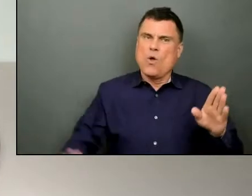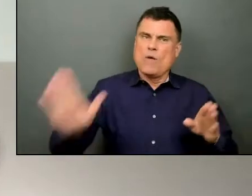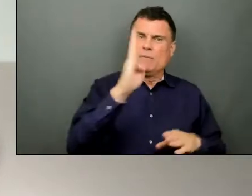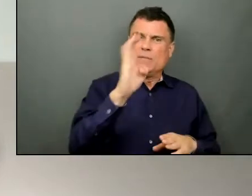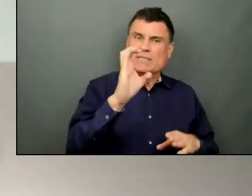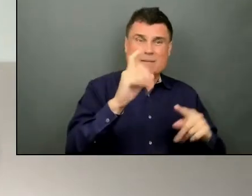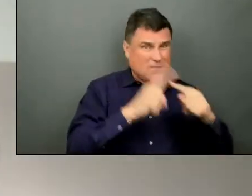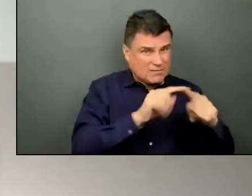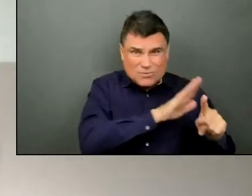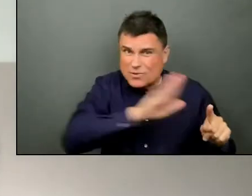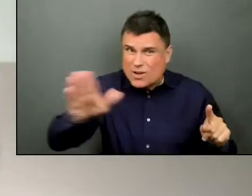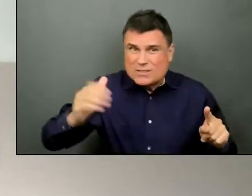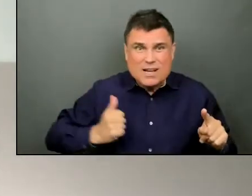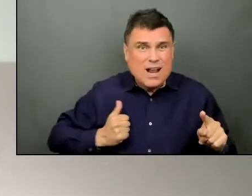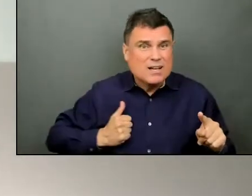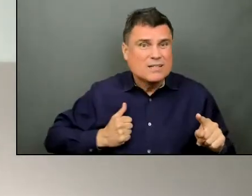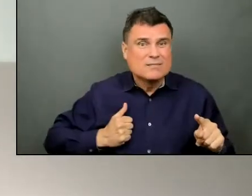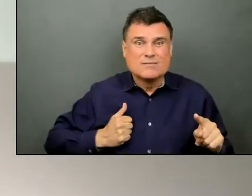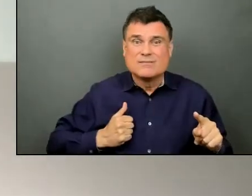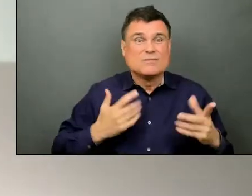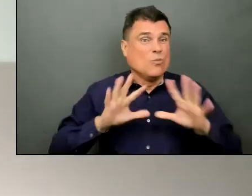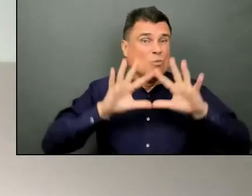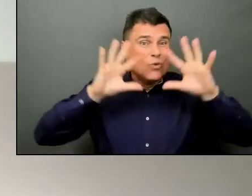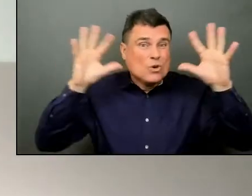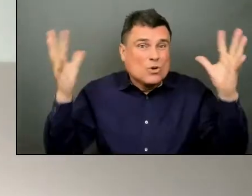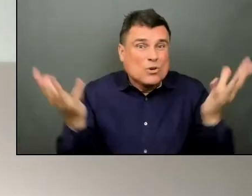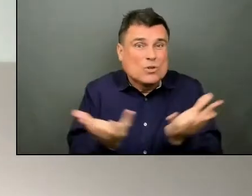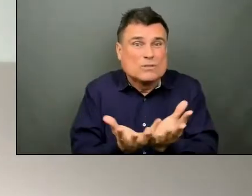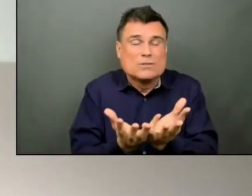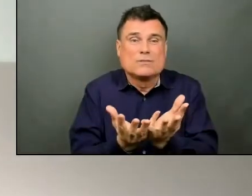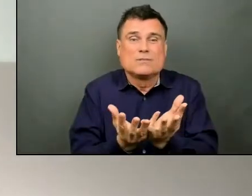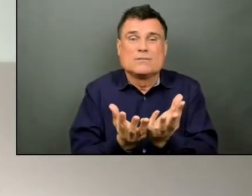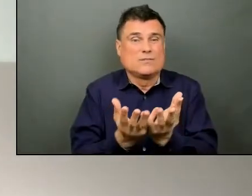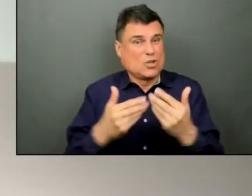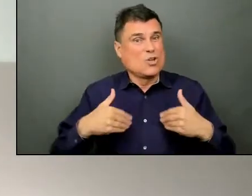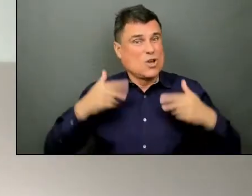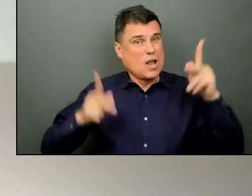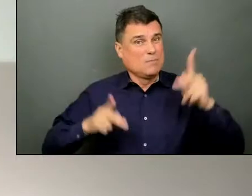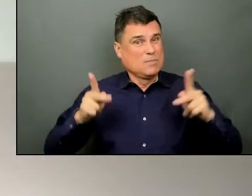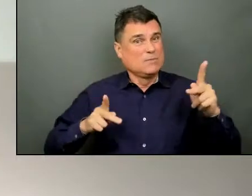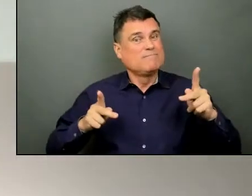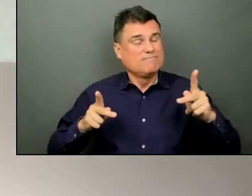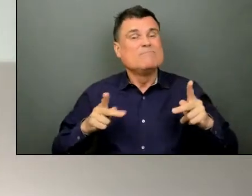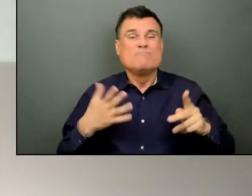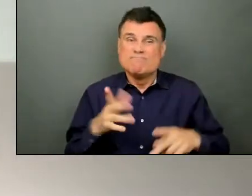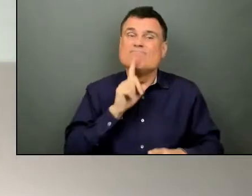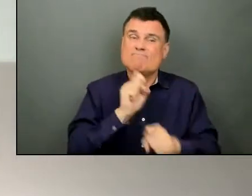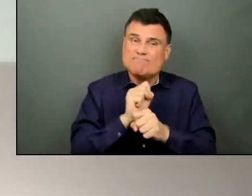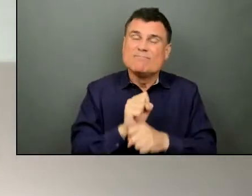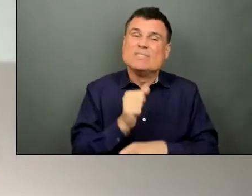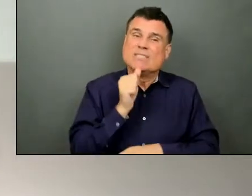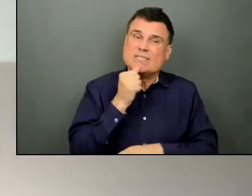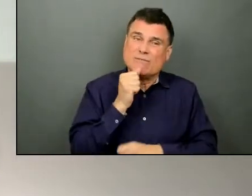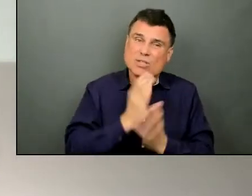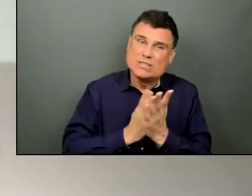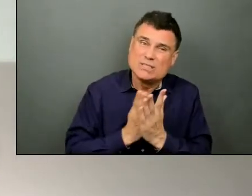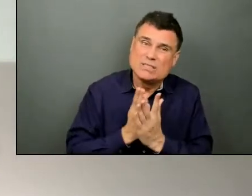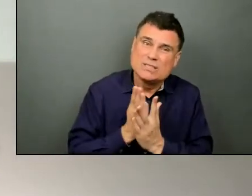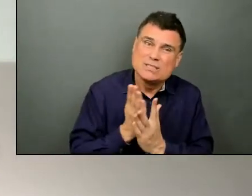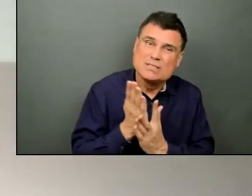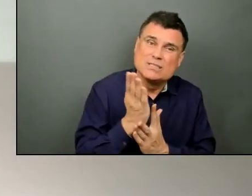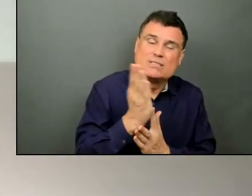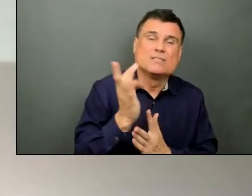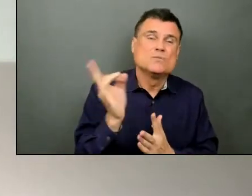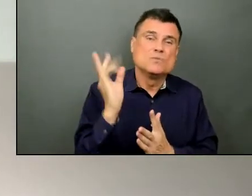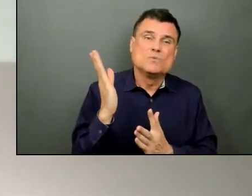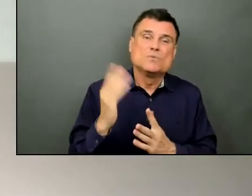internationally. And so we've been left in many ways to quickly find opportunities to have young